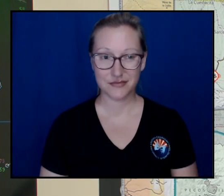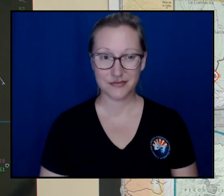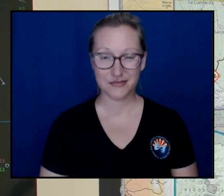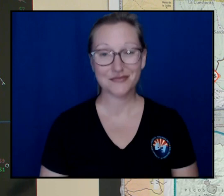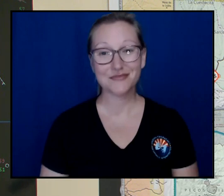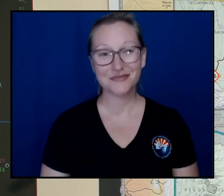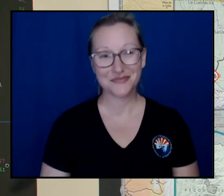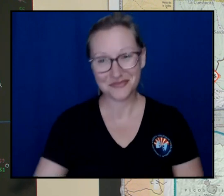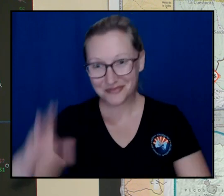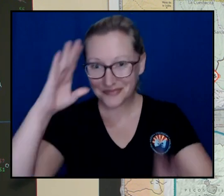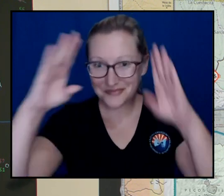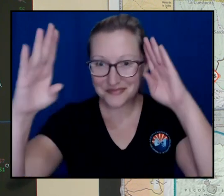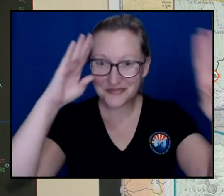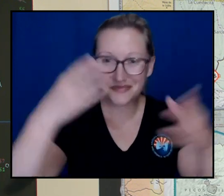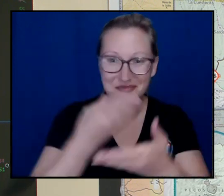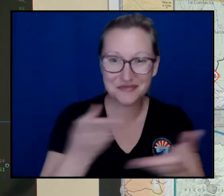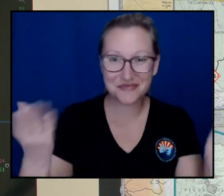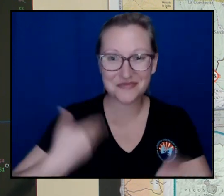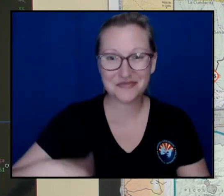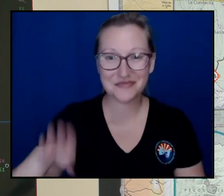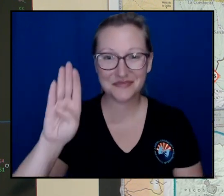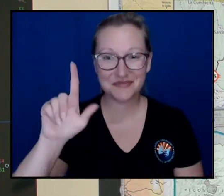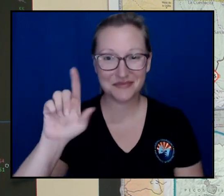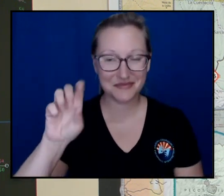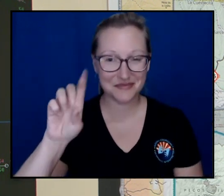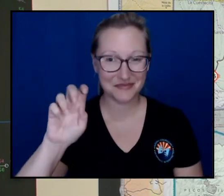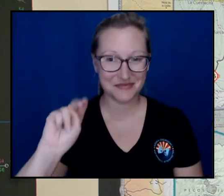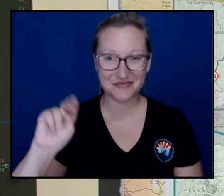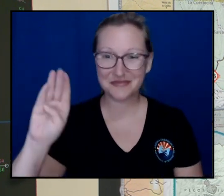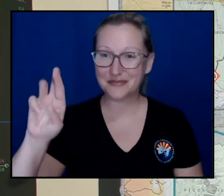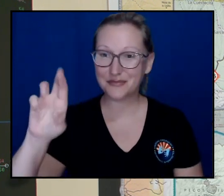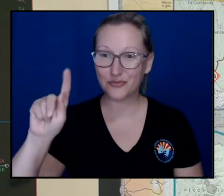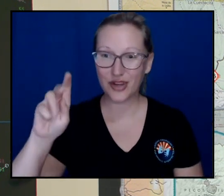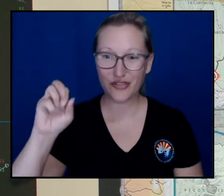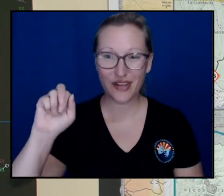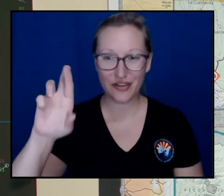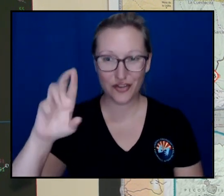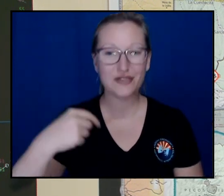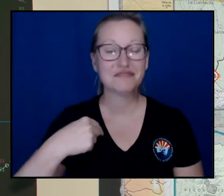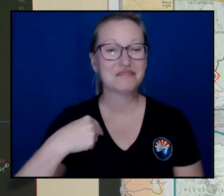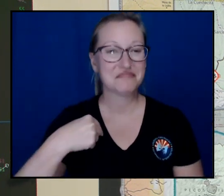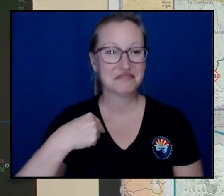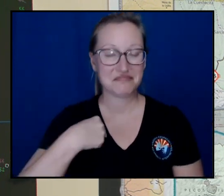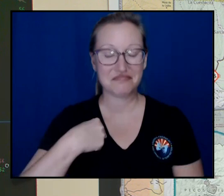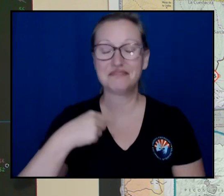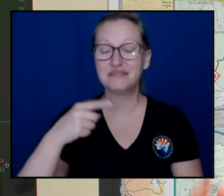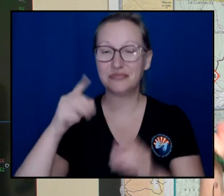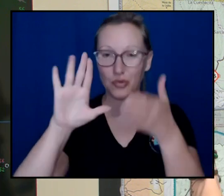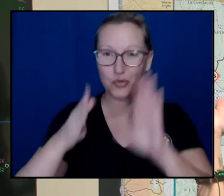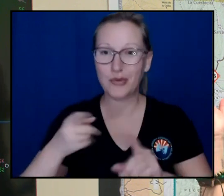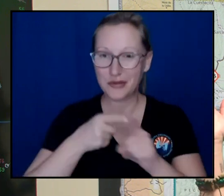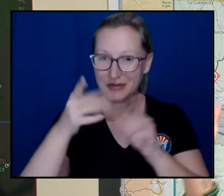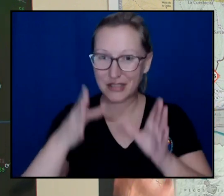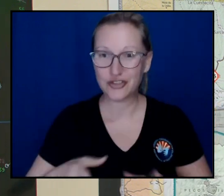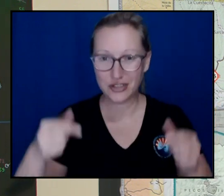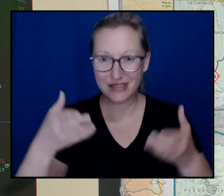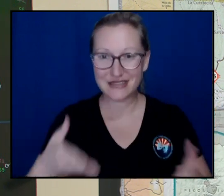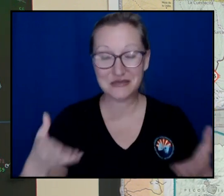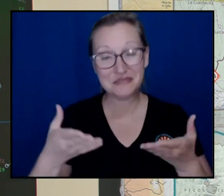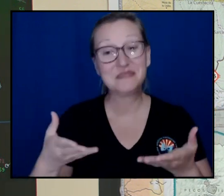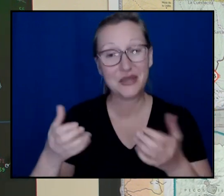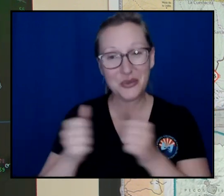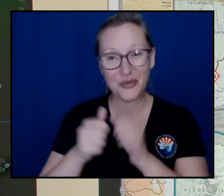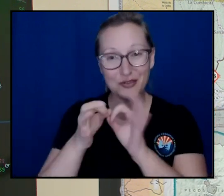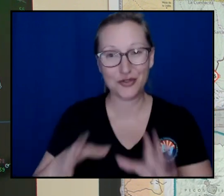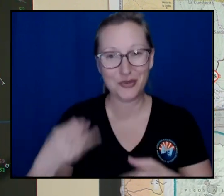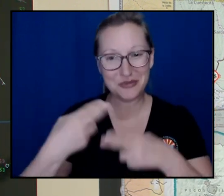Greetings, everyone. Bladen, Breitreiter, Incident Meteorologist, here with Cameo to